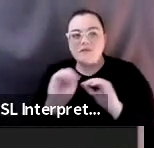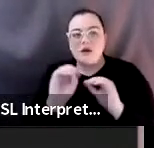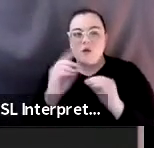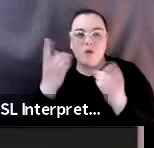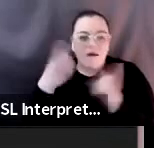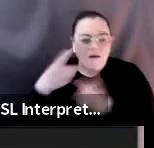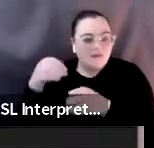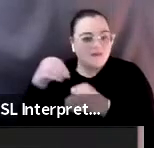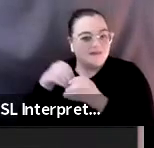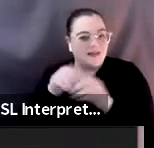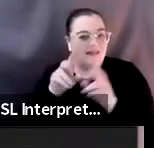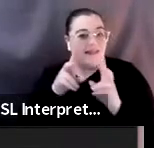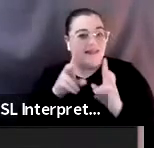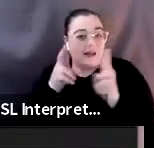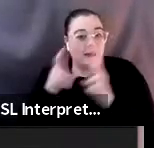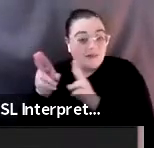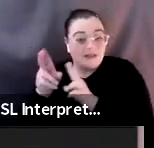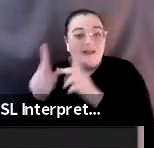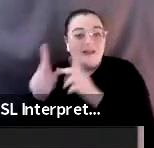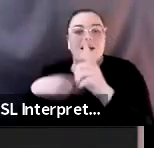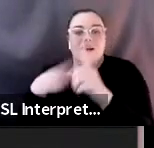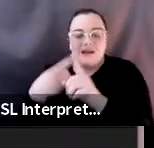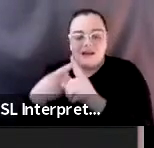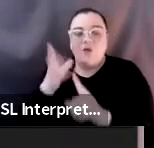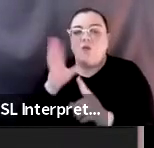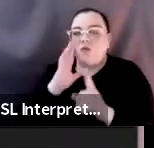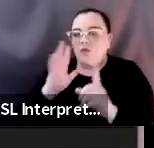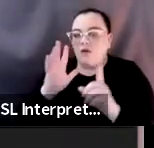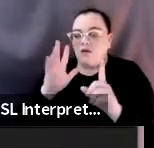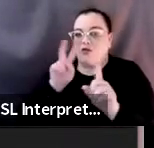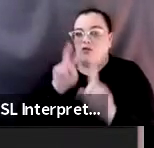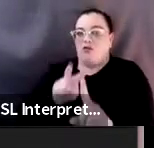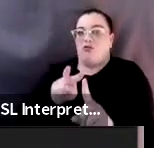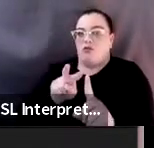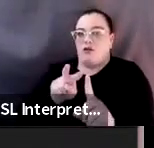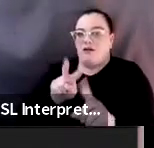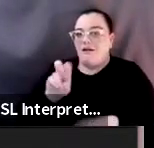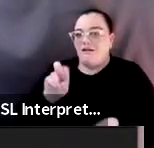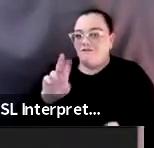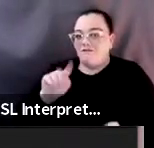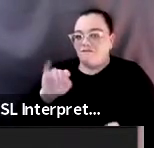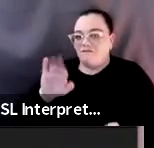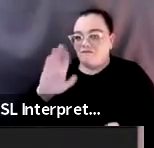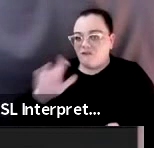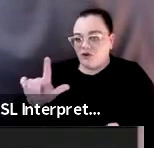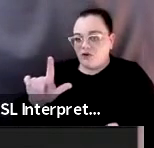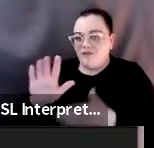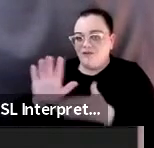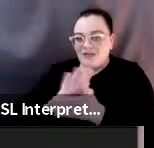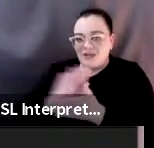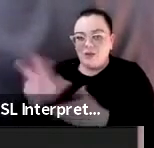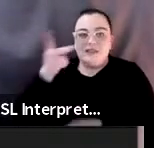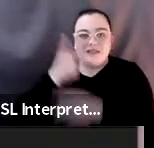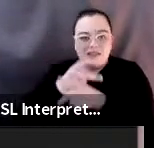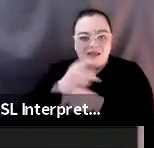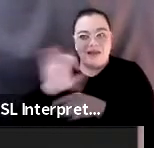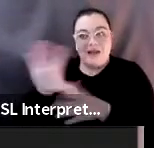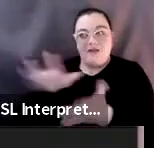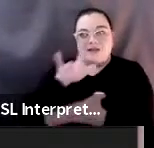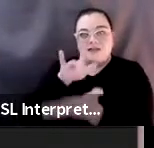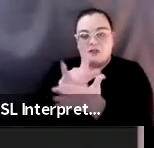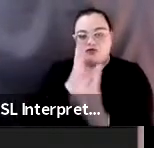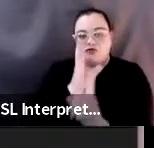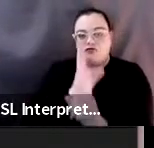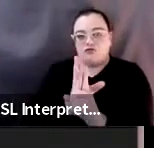of the clips is located. And it's going to then create a vertical video that kind of keeps that main action in the center of the frame.